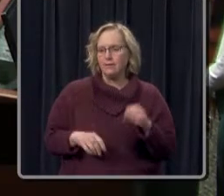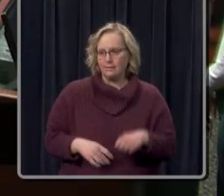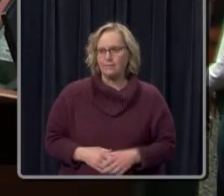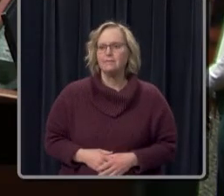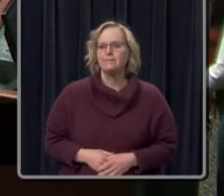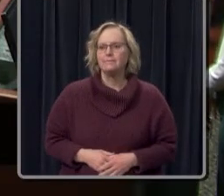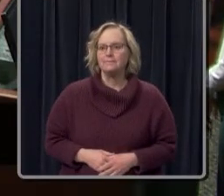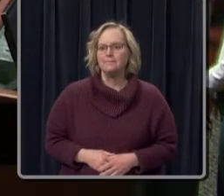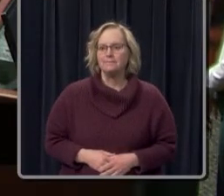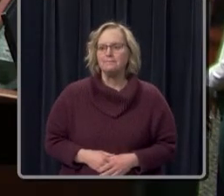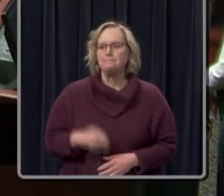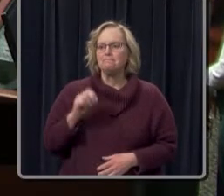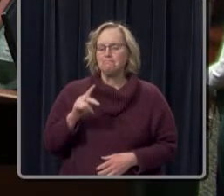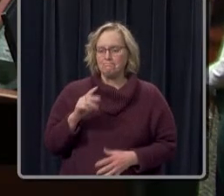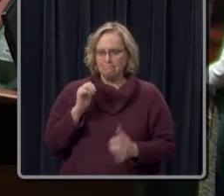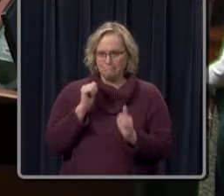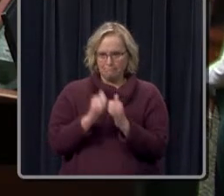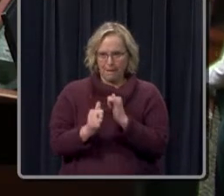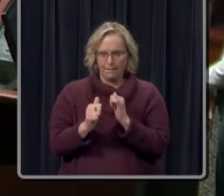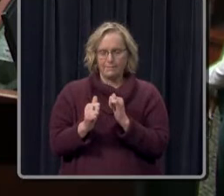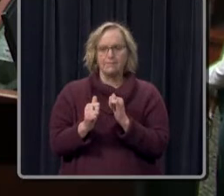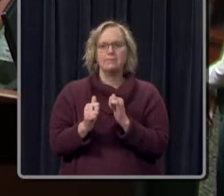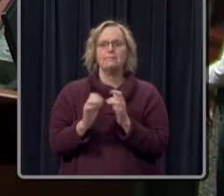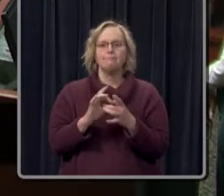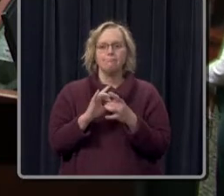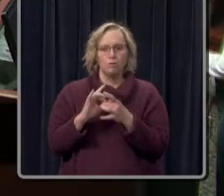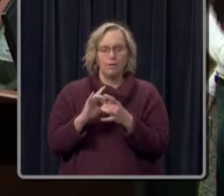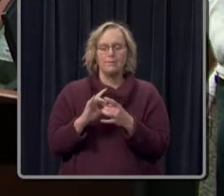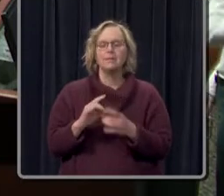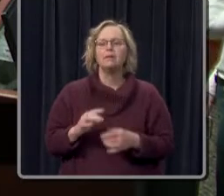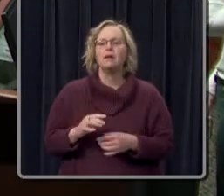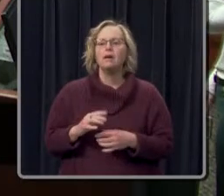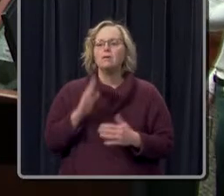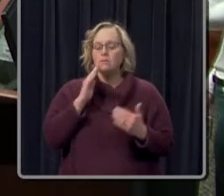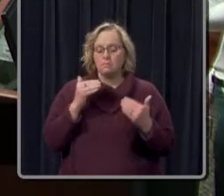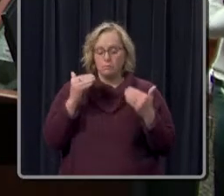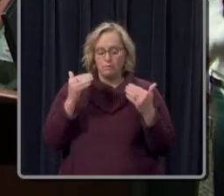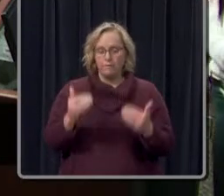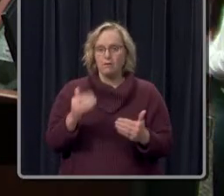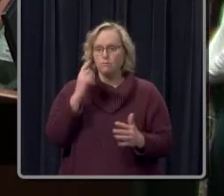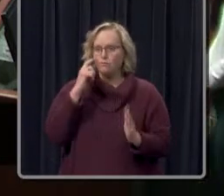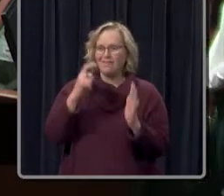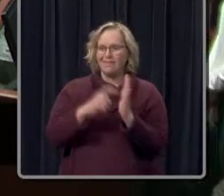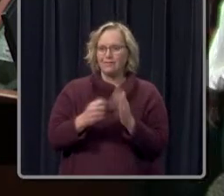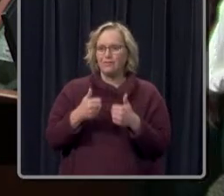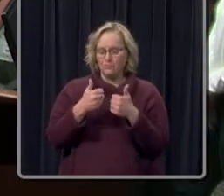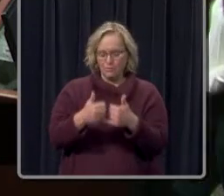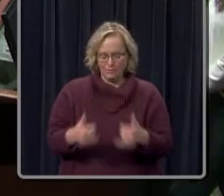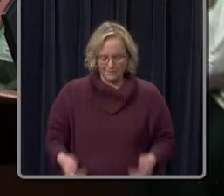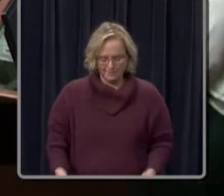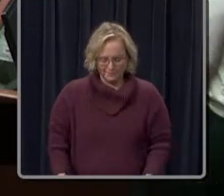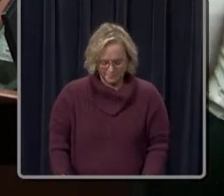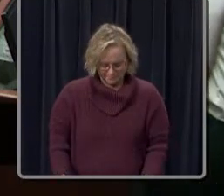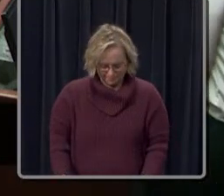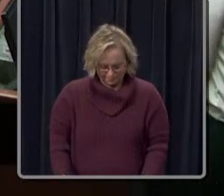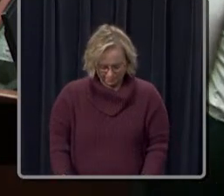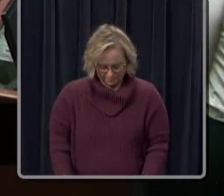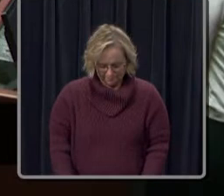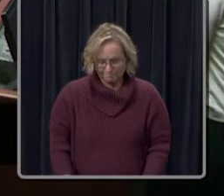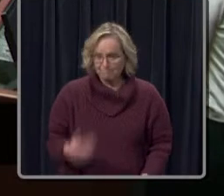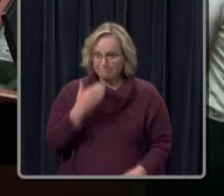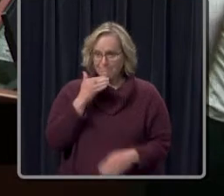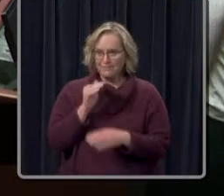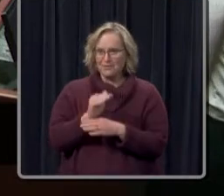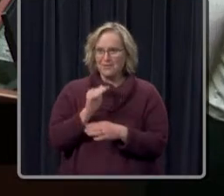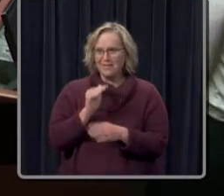All right, motion passes unanimously. We'll move on to recognitions and awards. Becky? Good